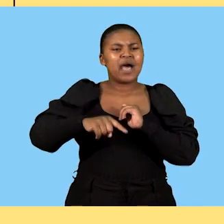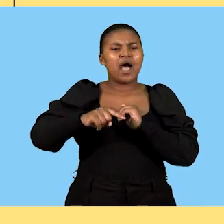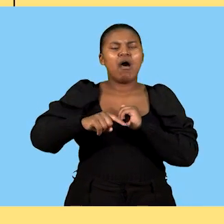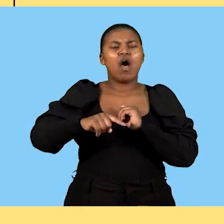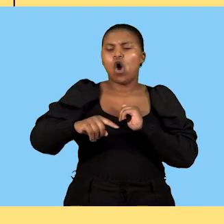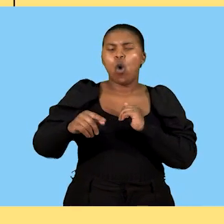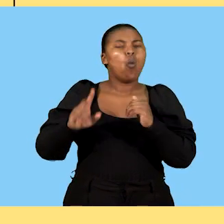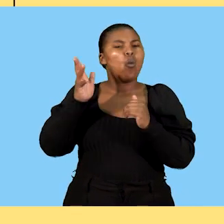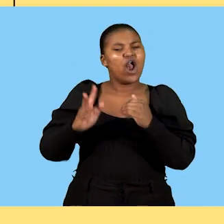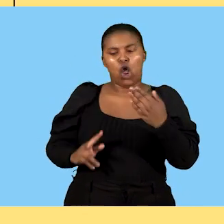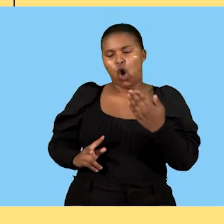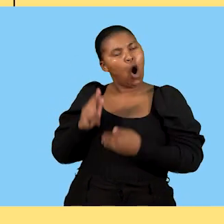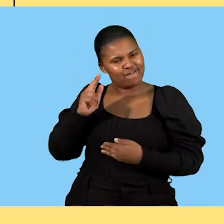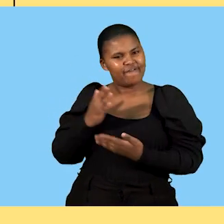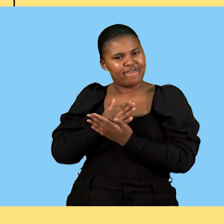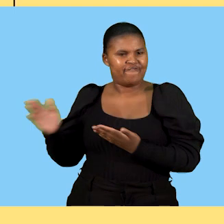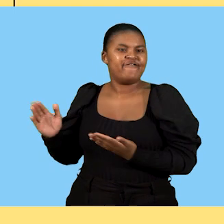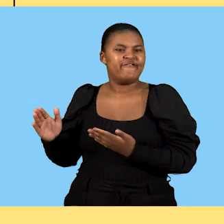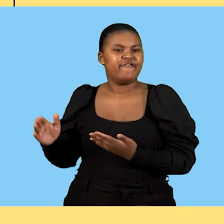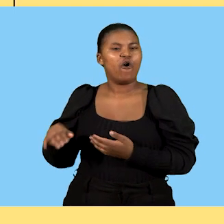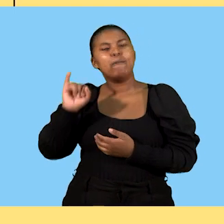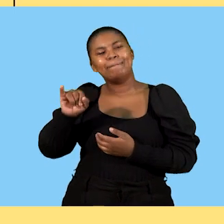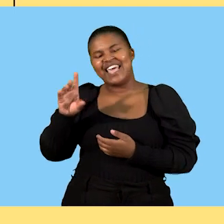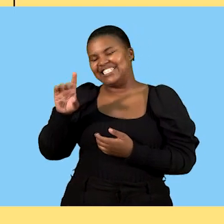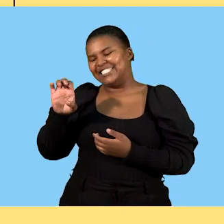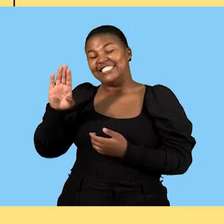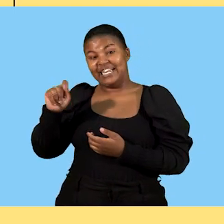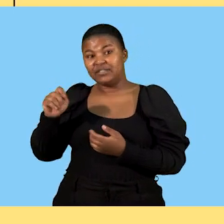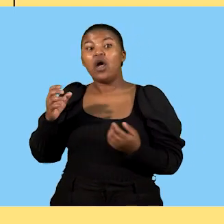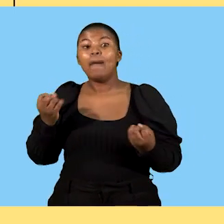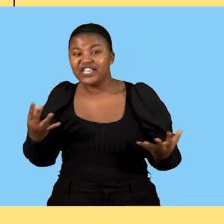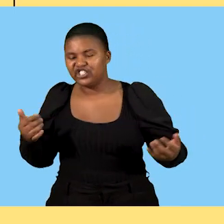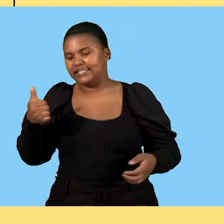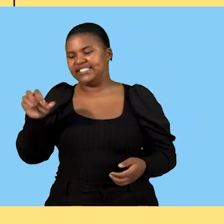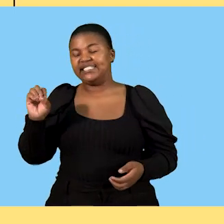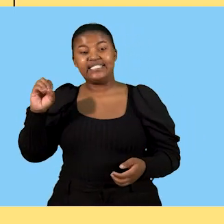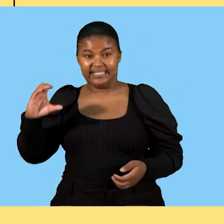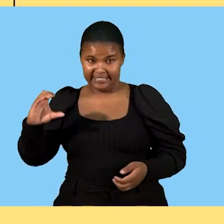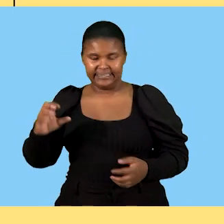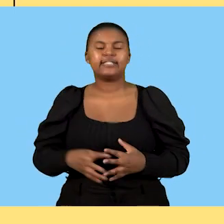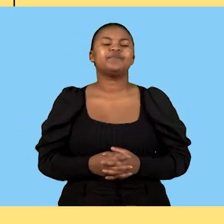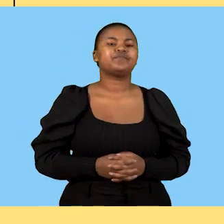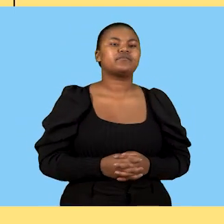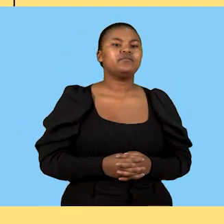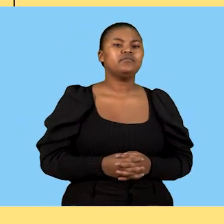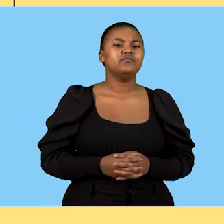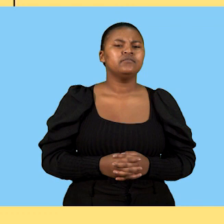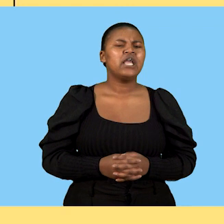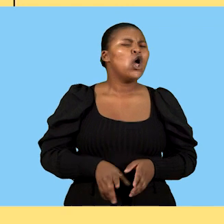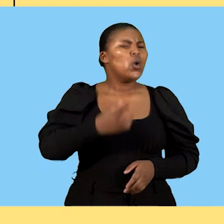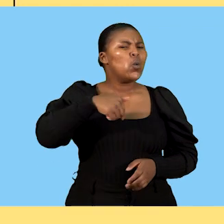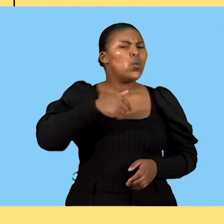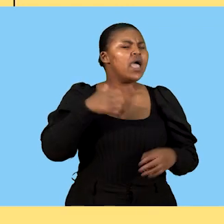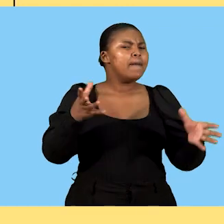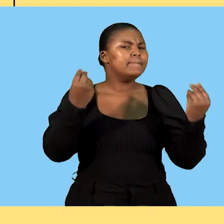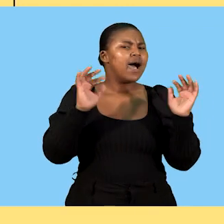off as bad debts. This is our bad debt. And for us to get that, then,